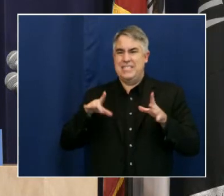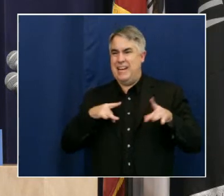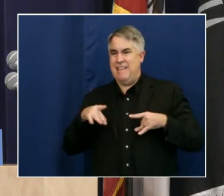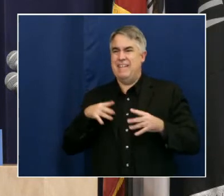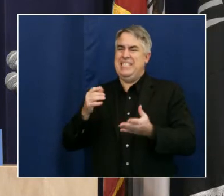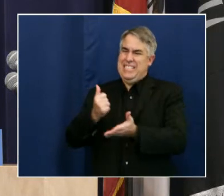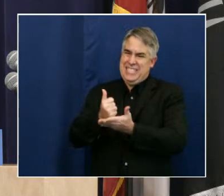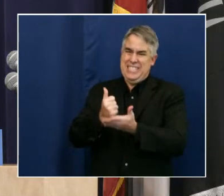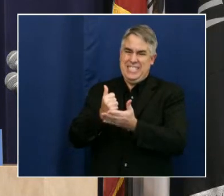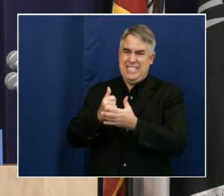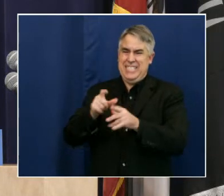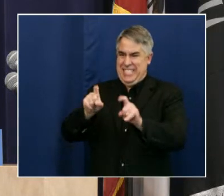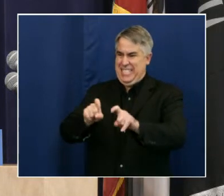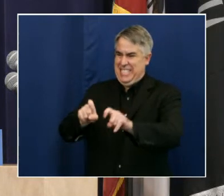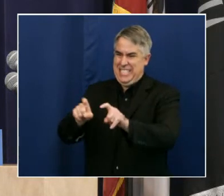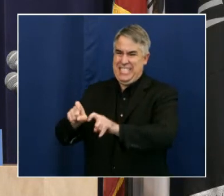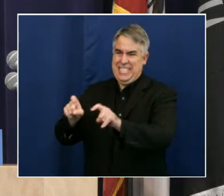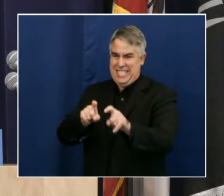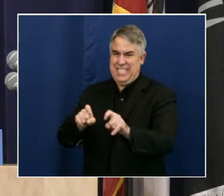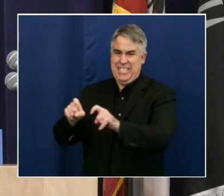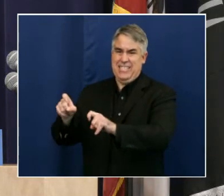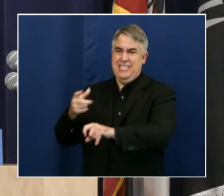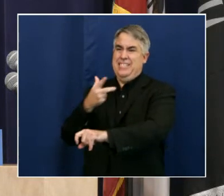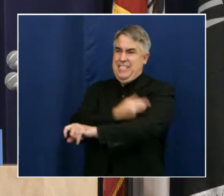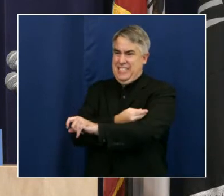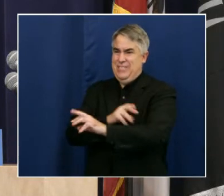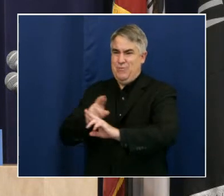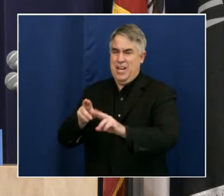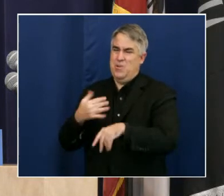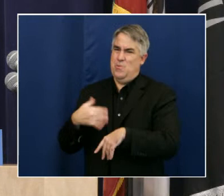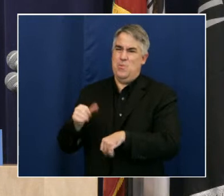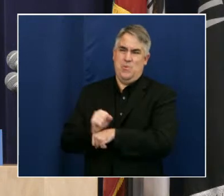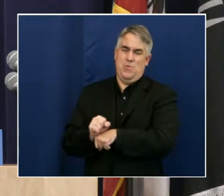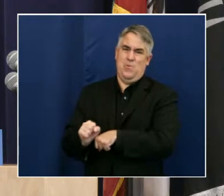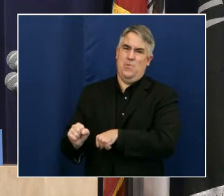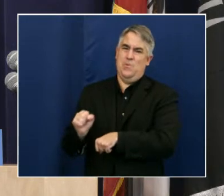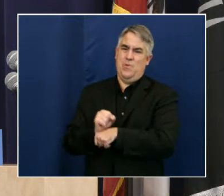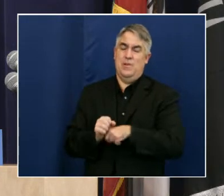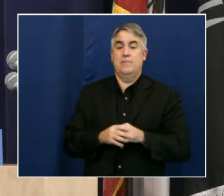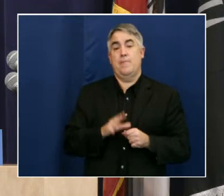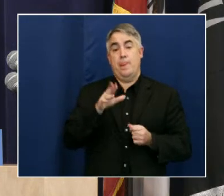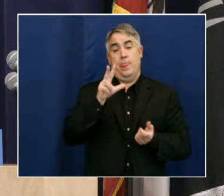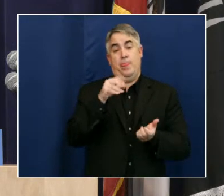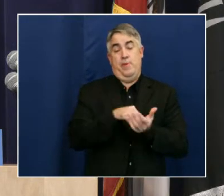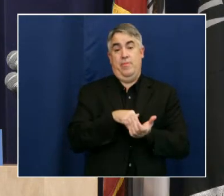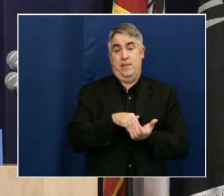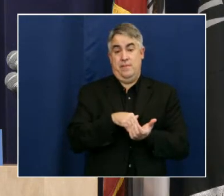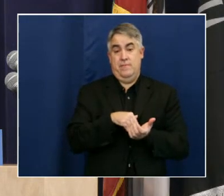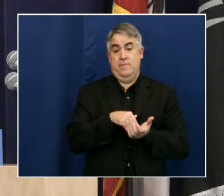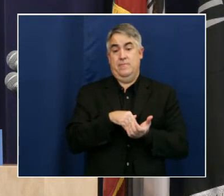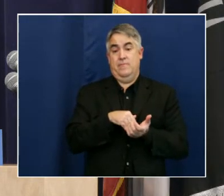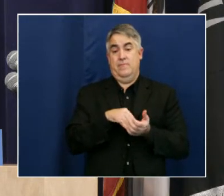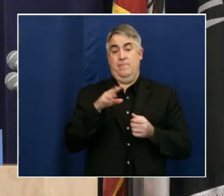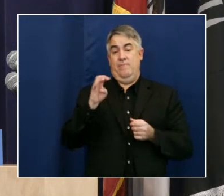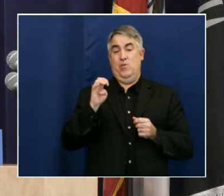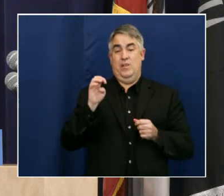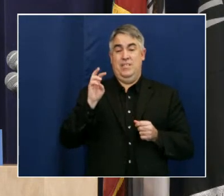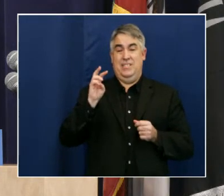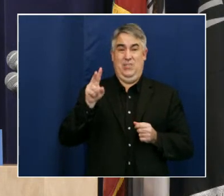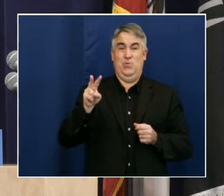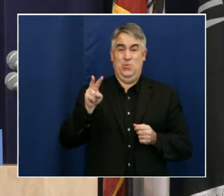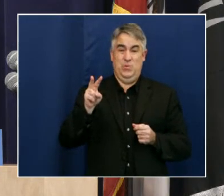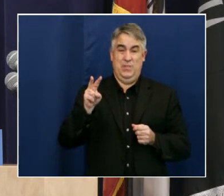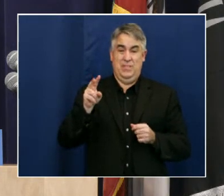vaccines. I want to share with you that to date, we've been able to do 3,462 tests, that we were also able to